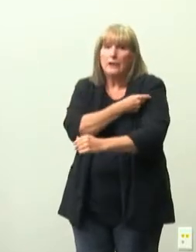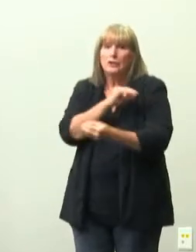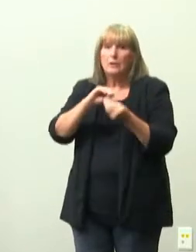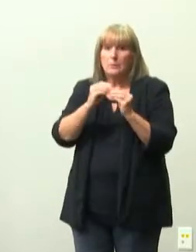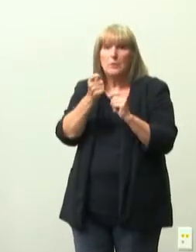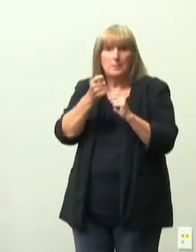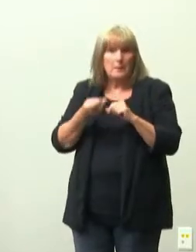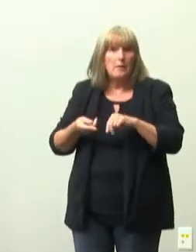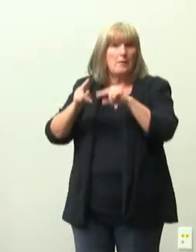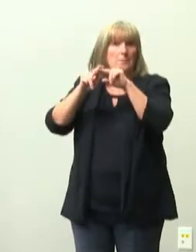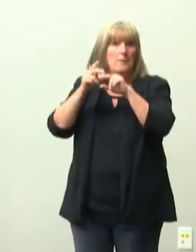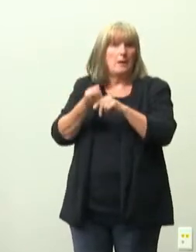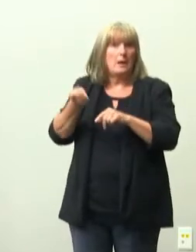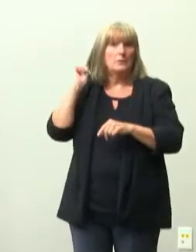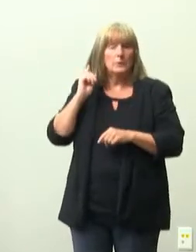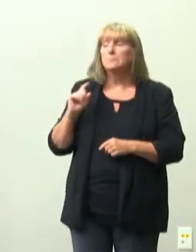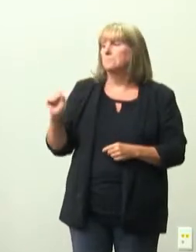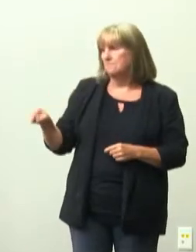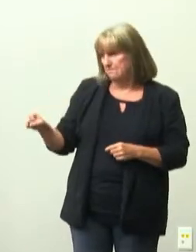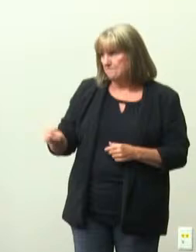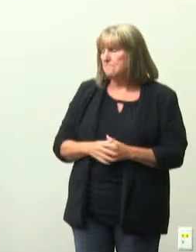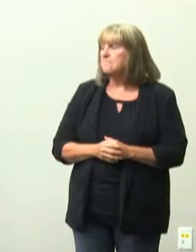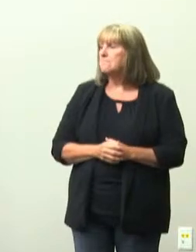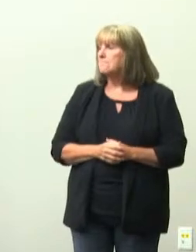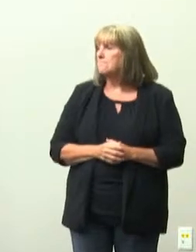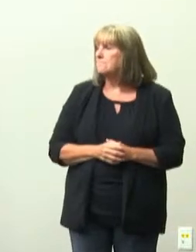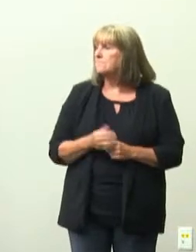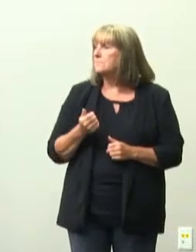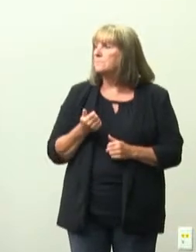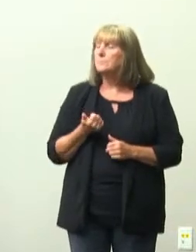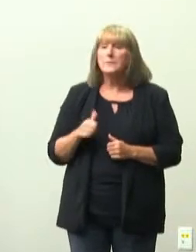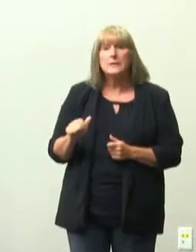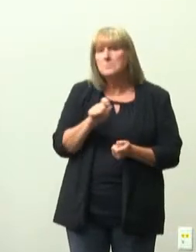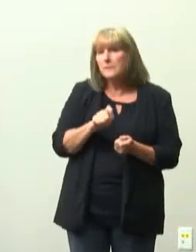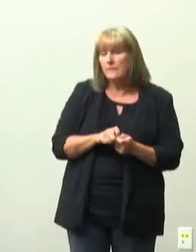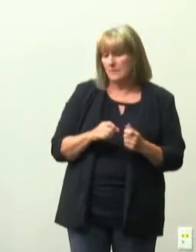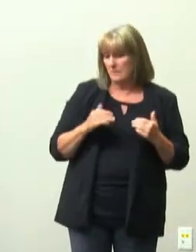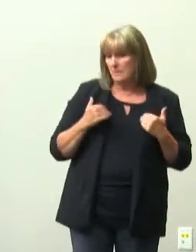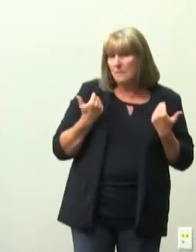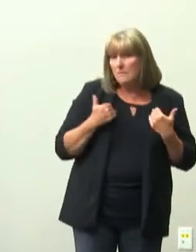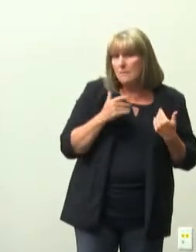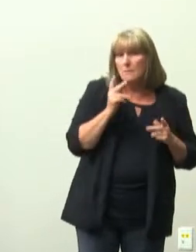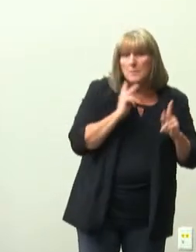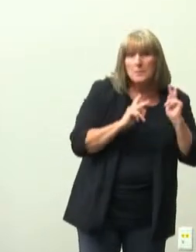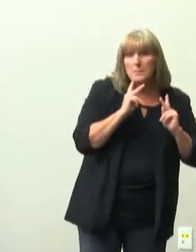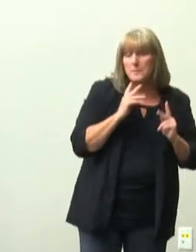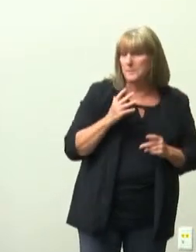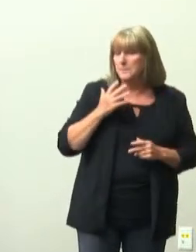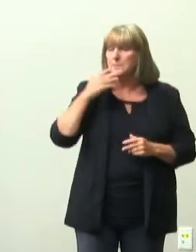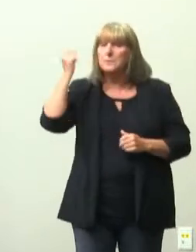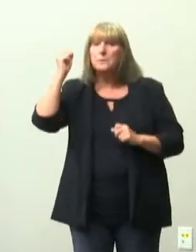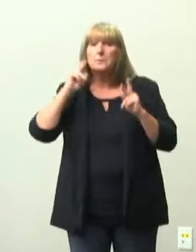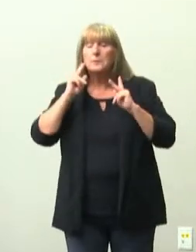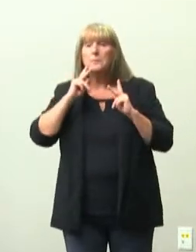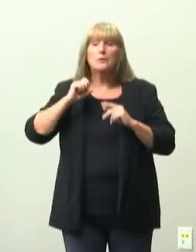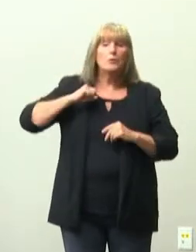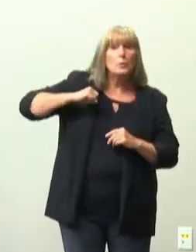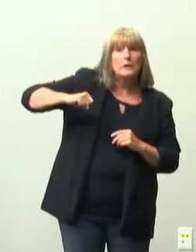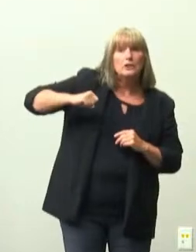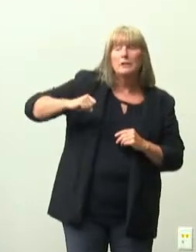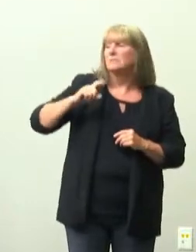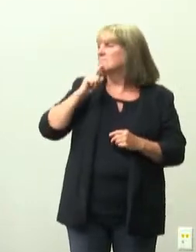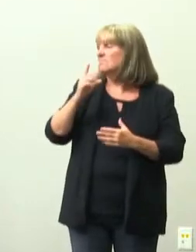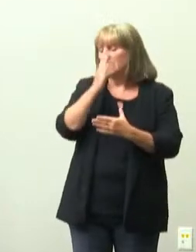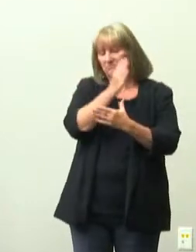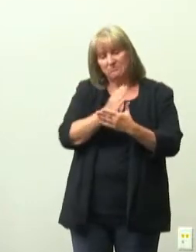week. So Yeah. Is there any specific, was it young people? Was it older people who had held on? It was across